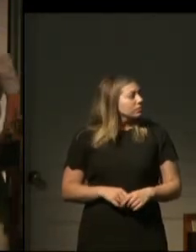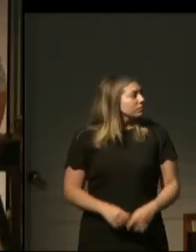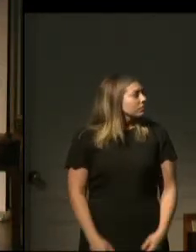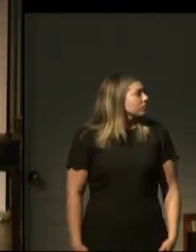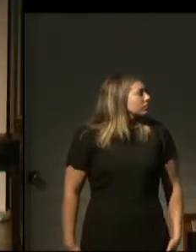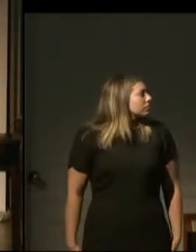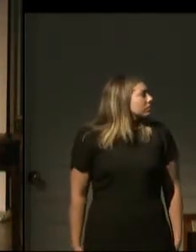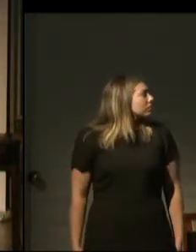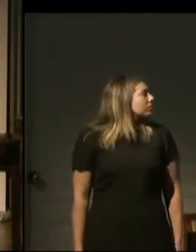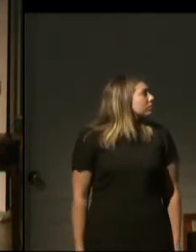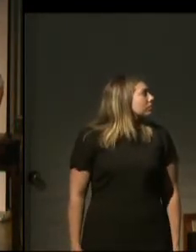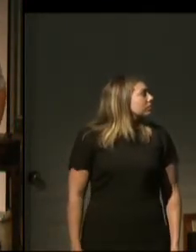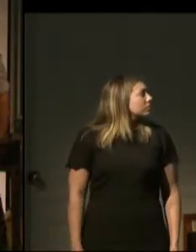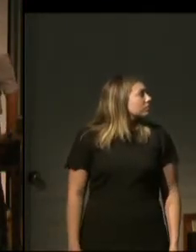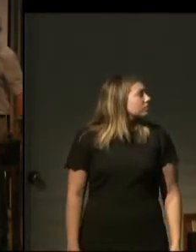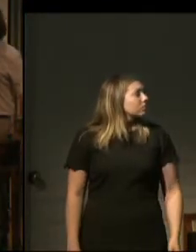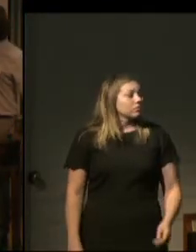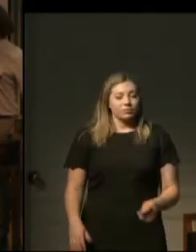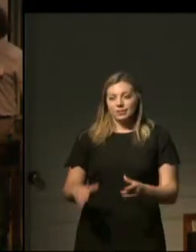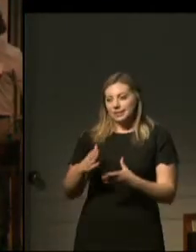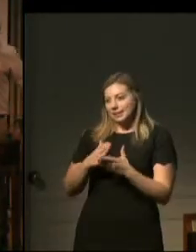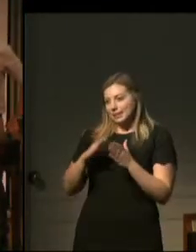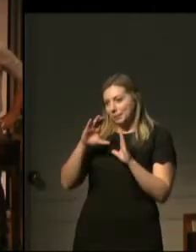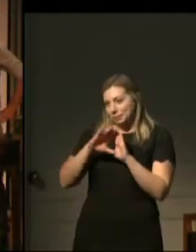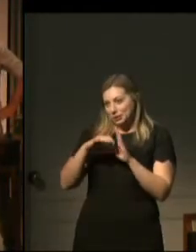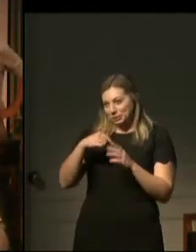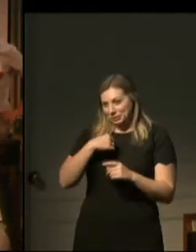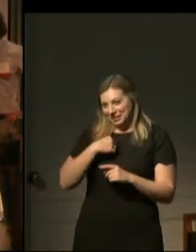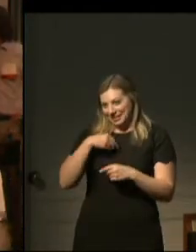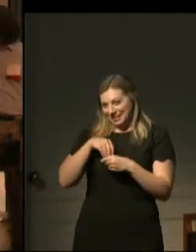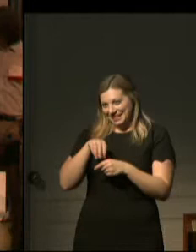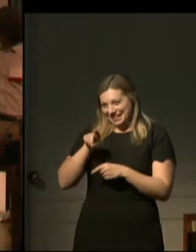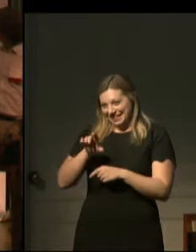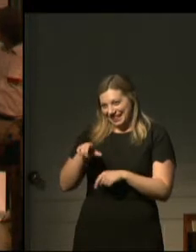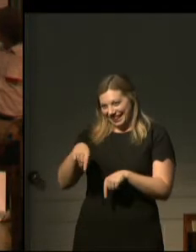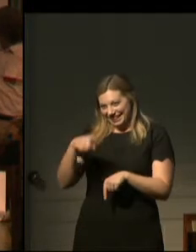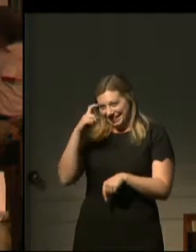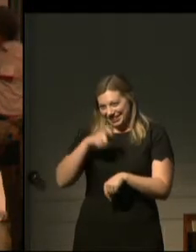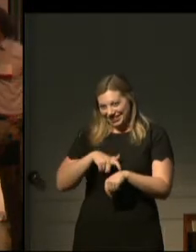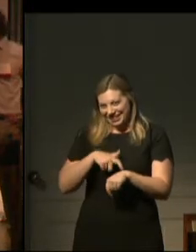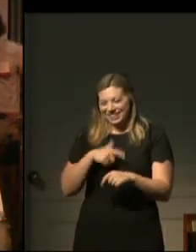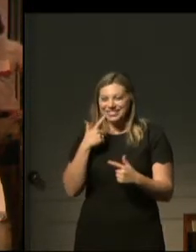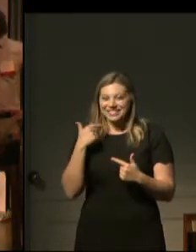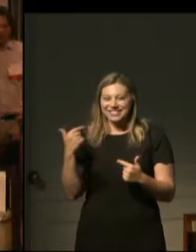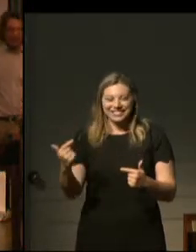So these are some pictures of me in DC this summer.